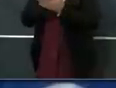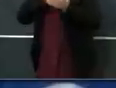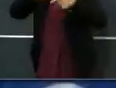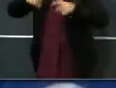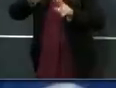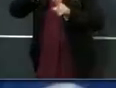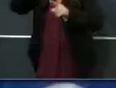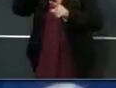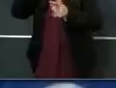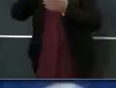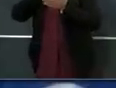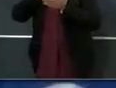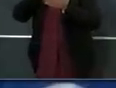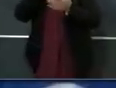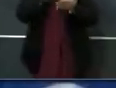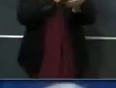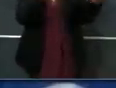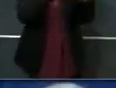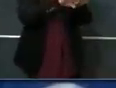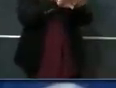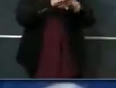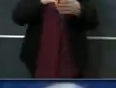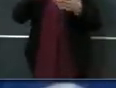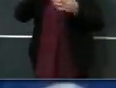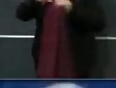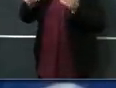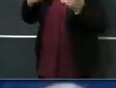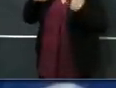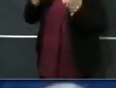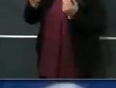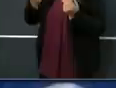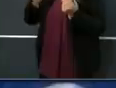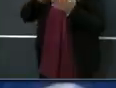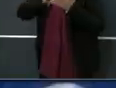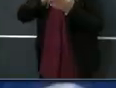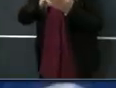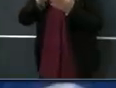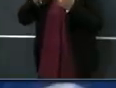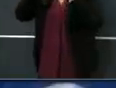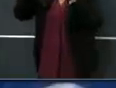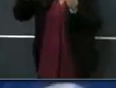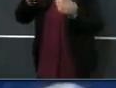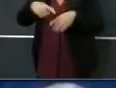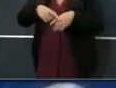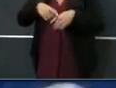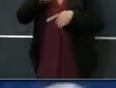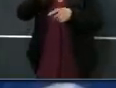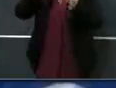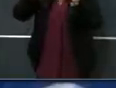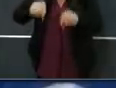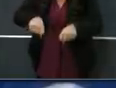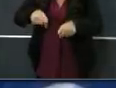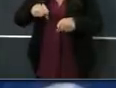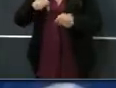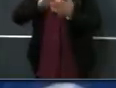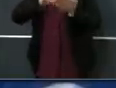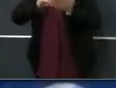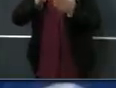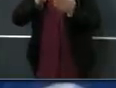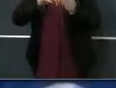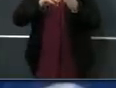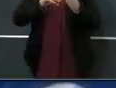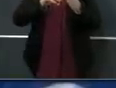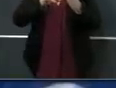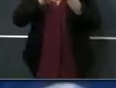though the schools are closed. Learning and education must continue. Distance learning can be operable in the state of California. It